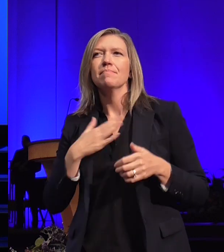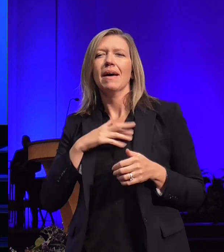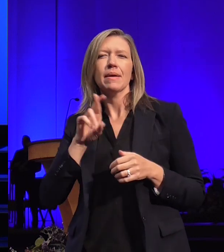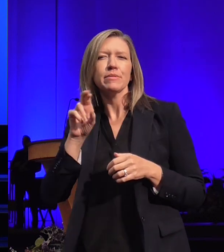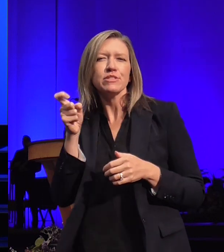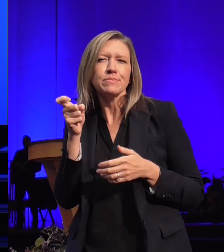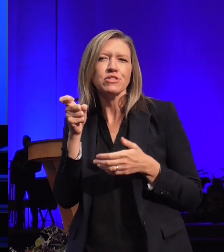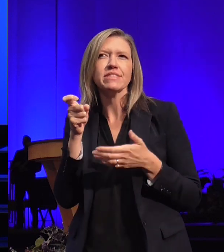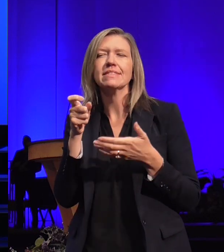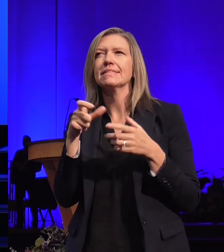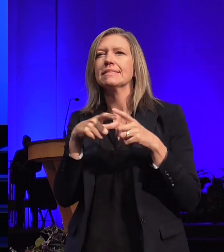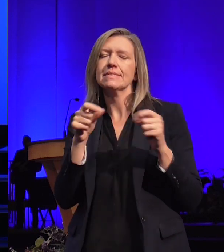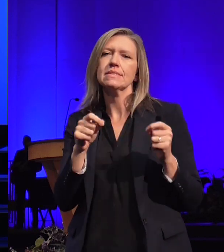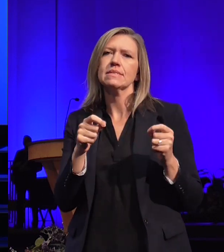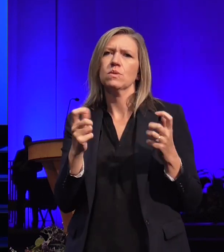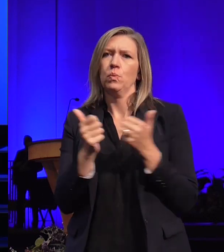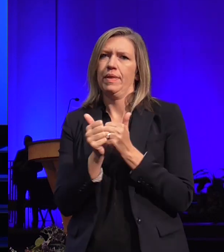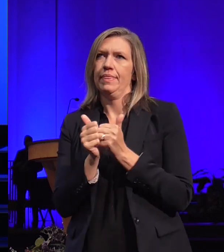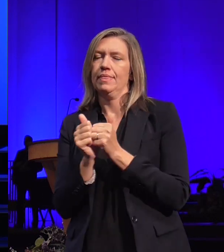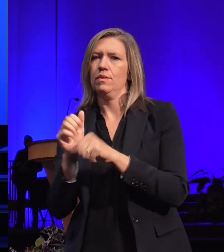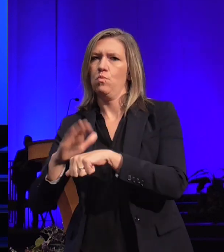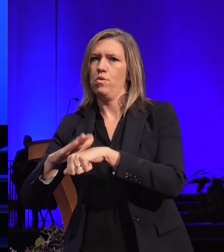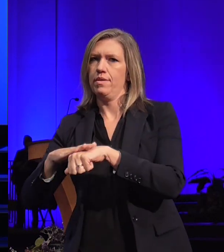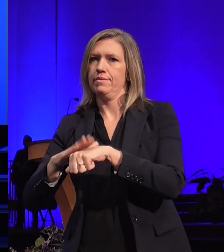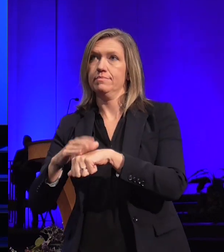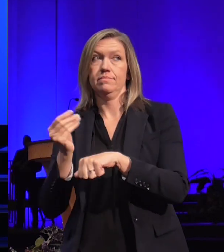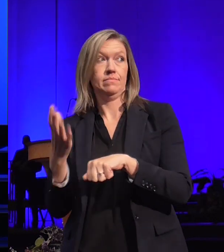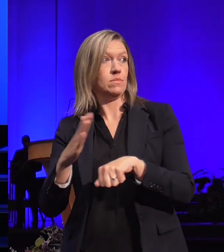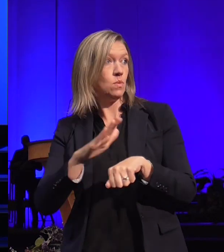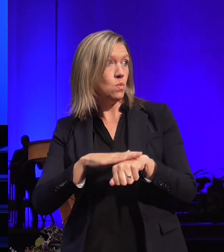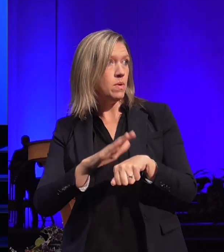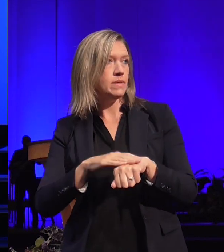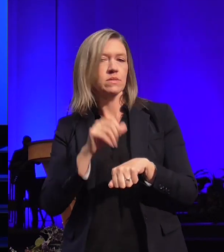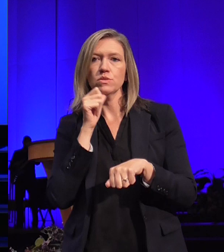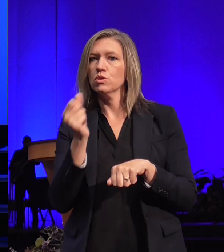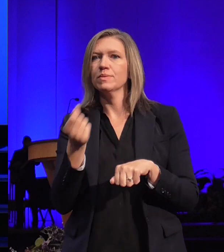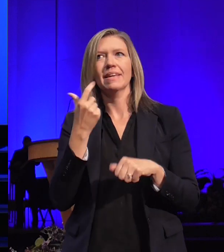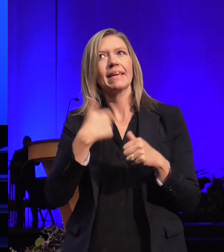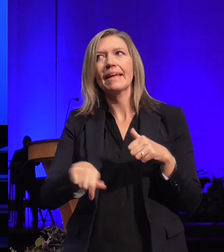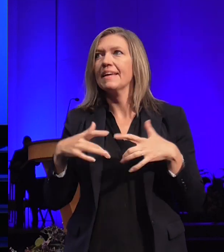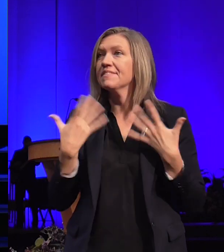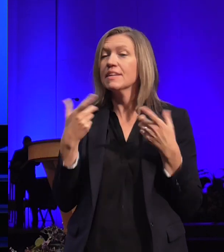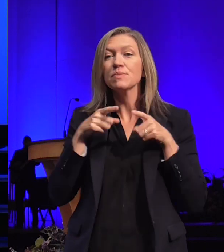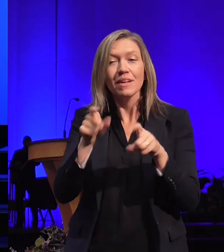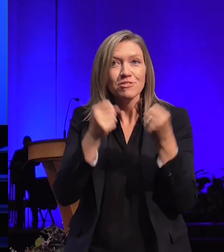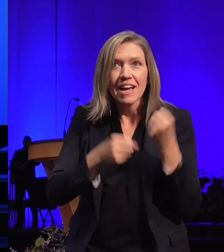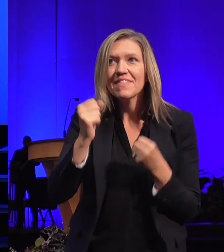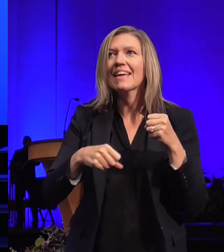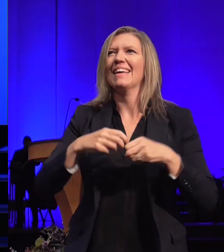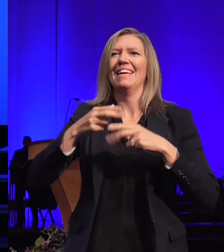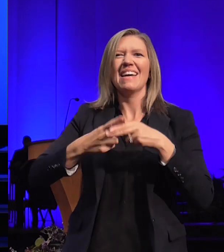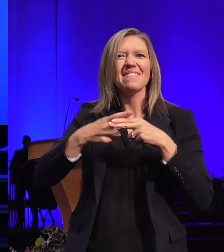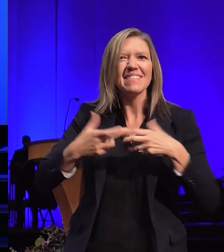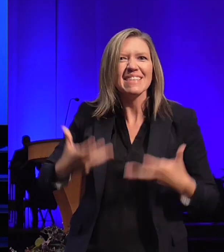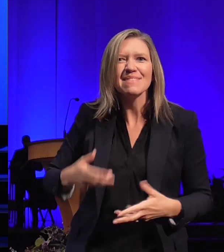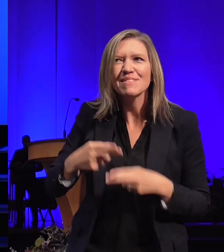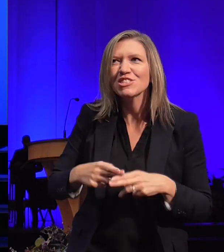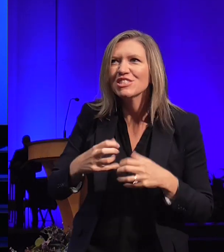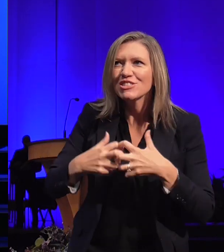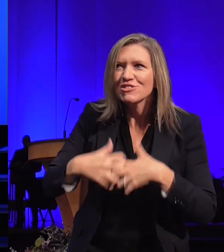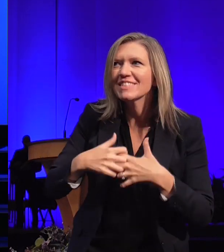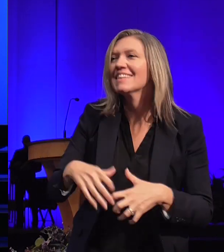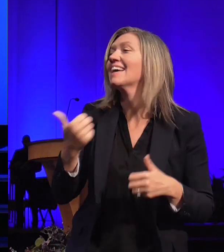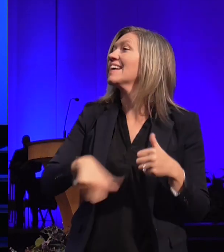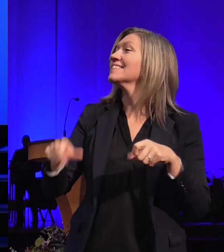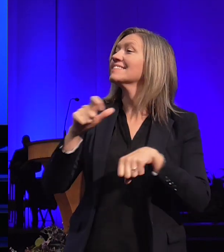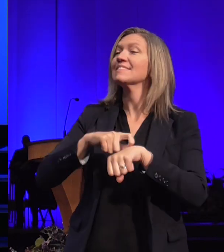prescribed things, there are do come warnings. So here is your warning. Don't take any of these events while operating a motor vehicle or heavy machinery. Side effects of attending any or all